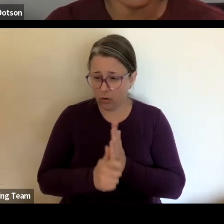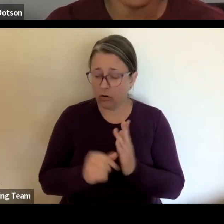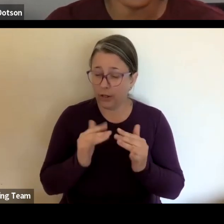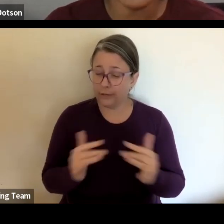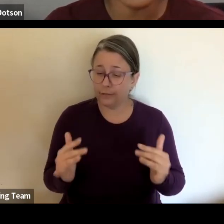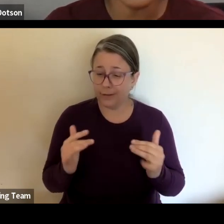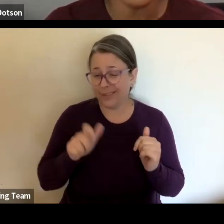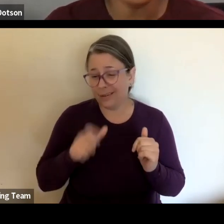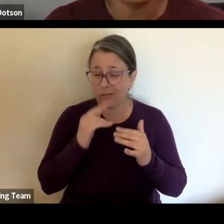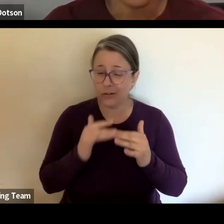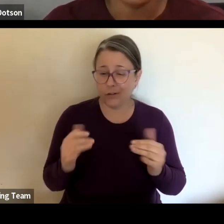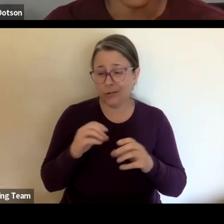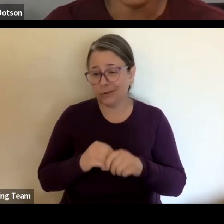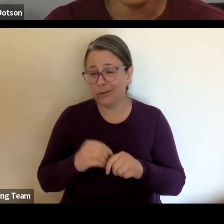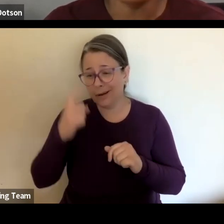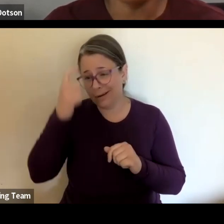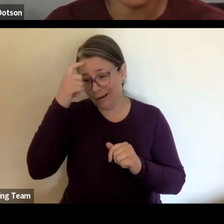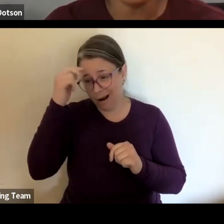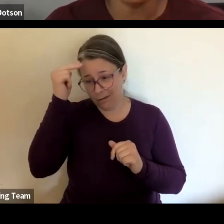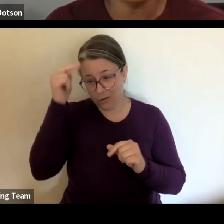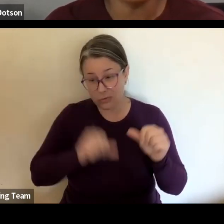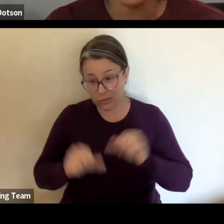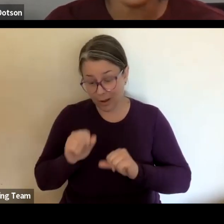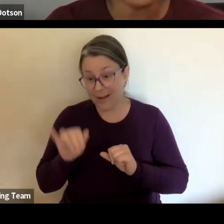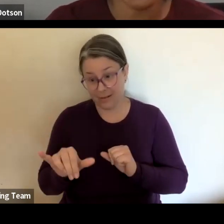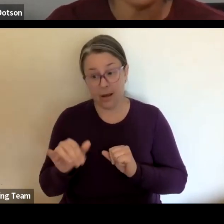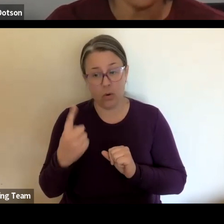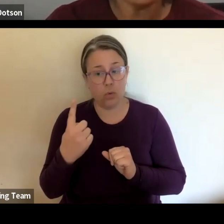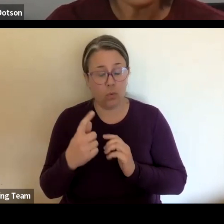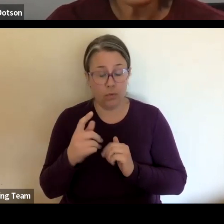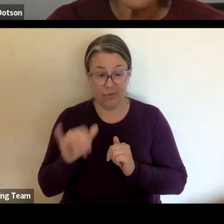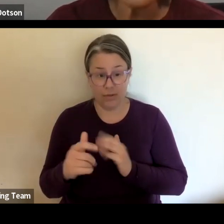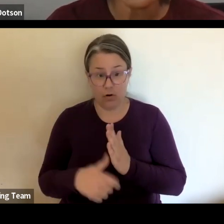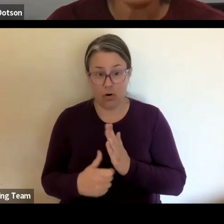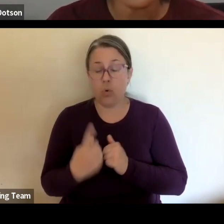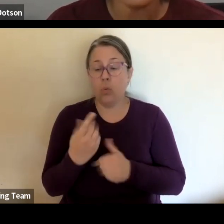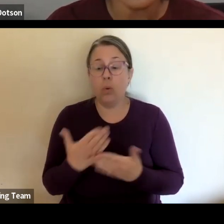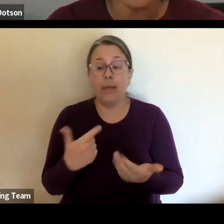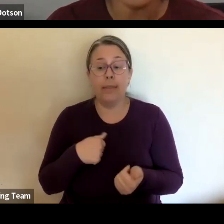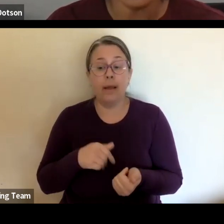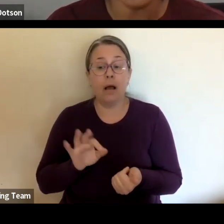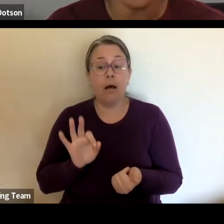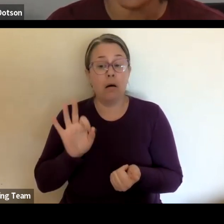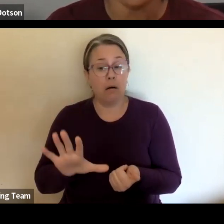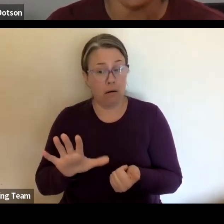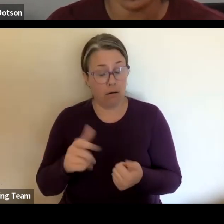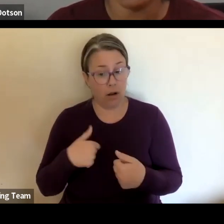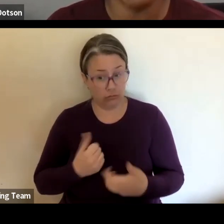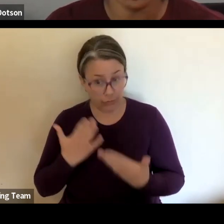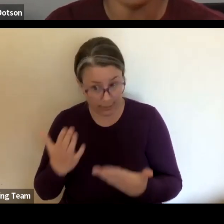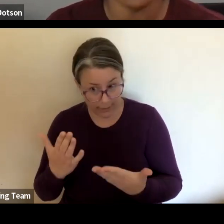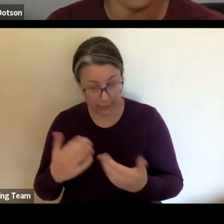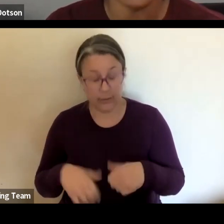lot of publicly available large data sets that might include thousands of people that have